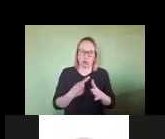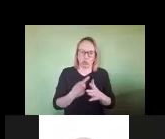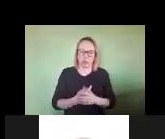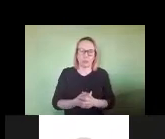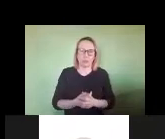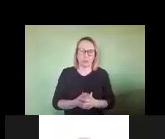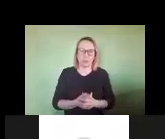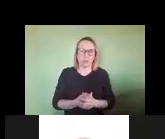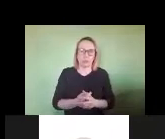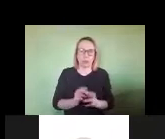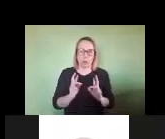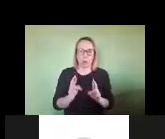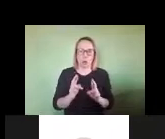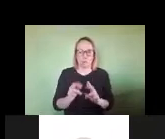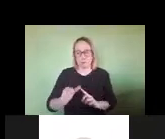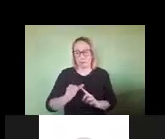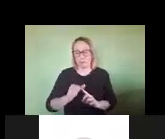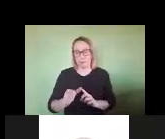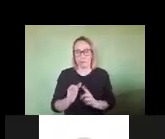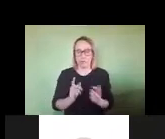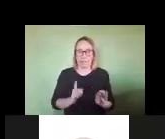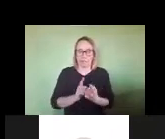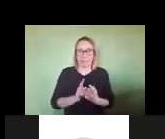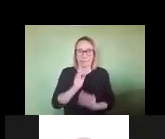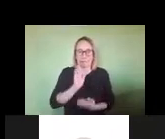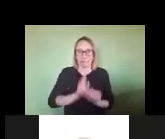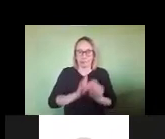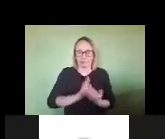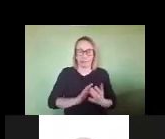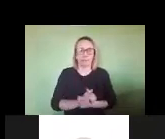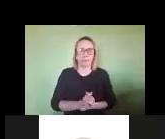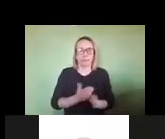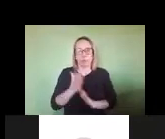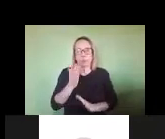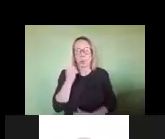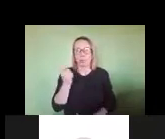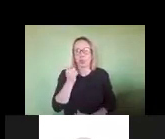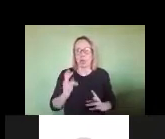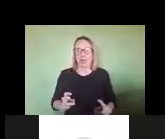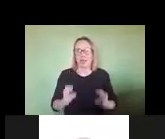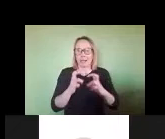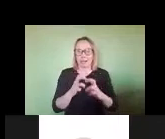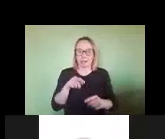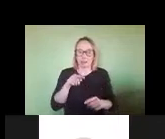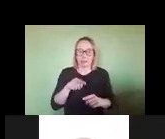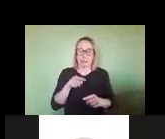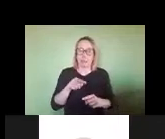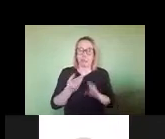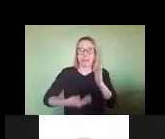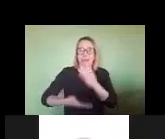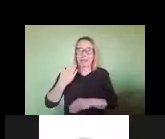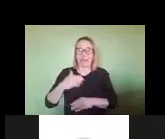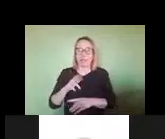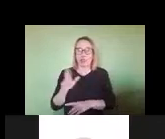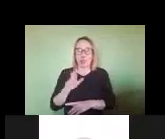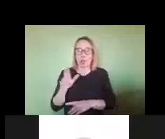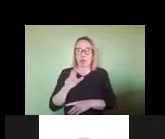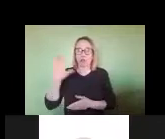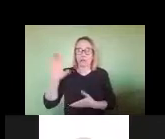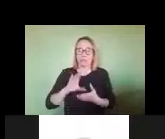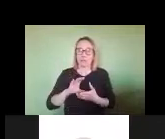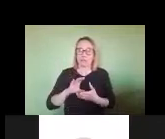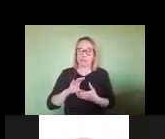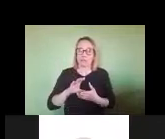with the group as well and take it to Stirling Castle and stuff. Picturing our past as a project to be funded by Heritage Lottery, to look